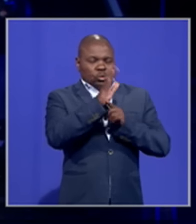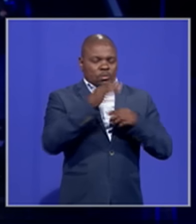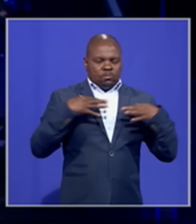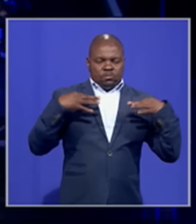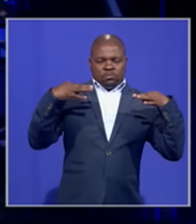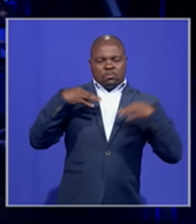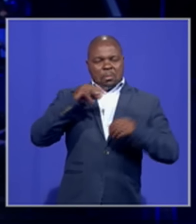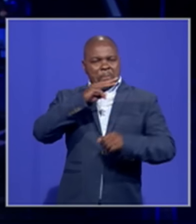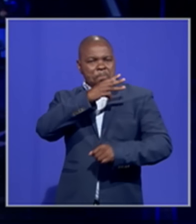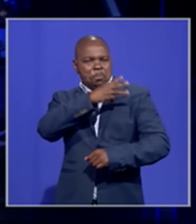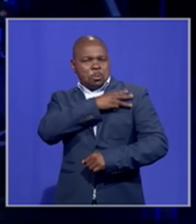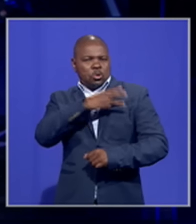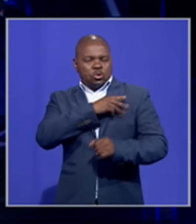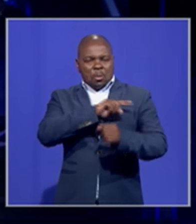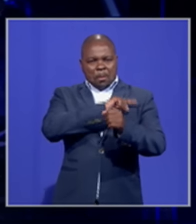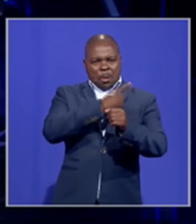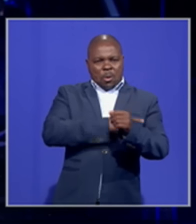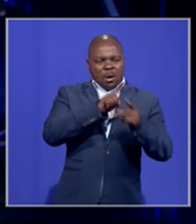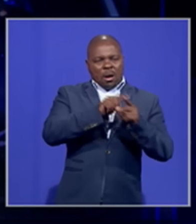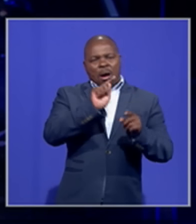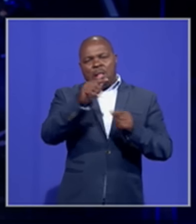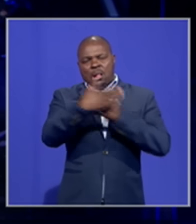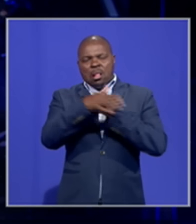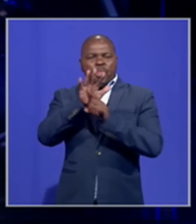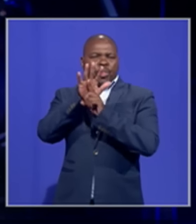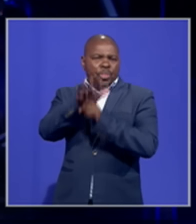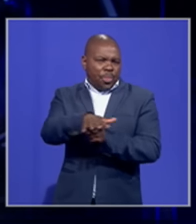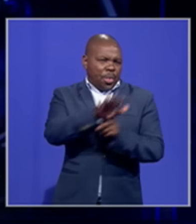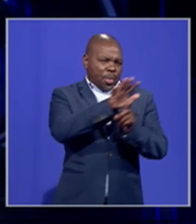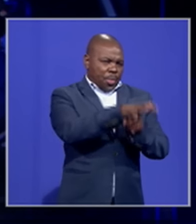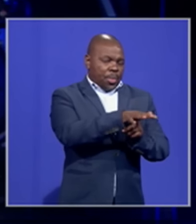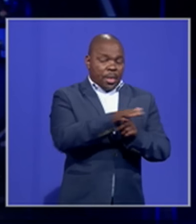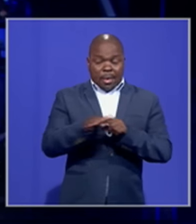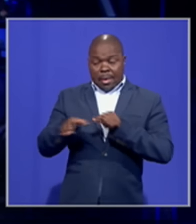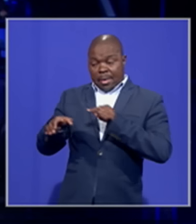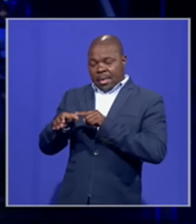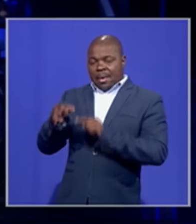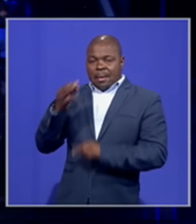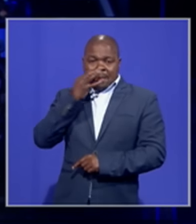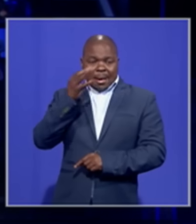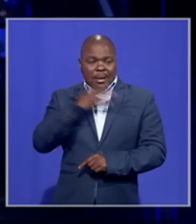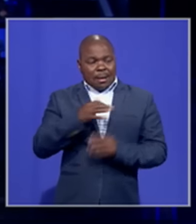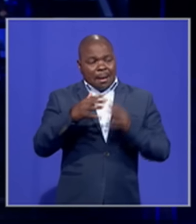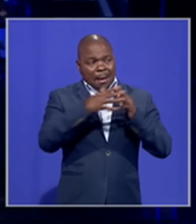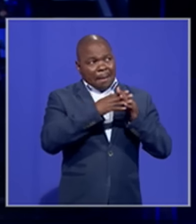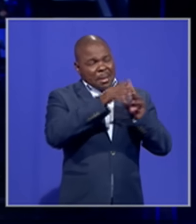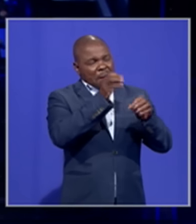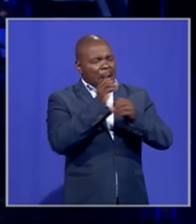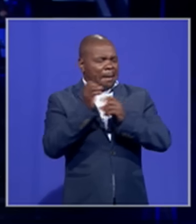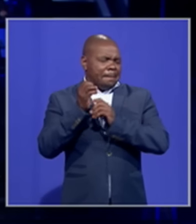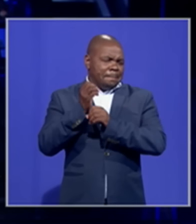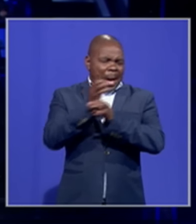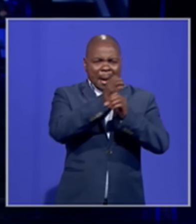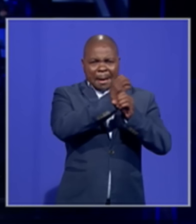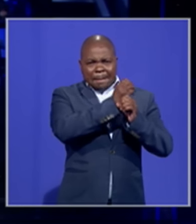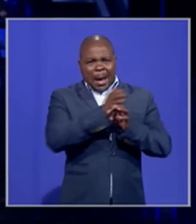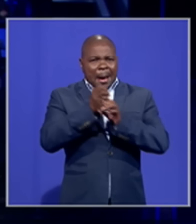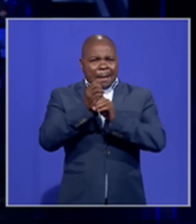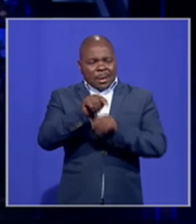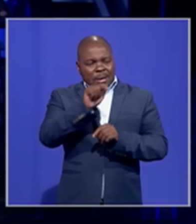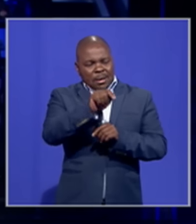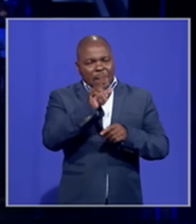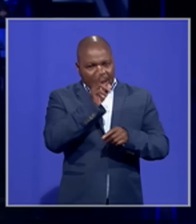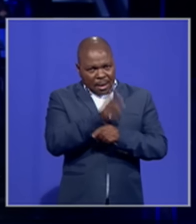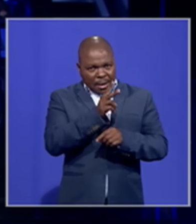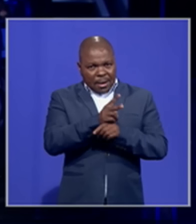matla ebile e hatella dinaha tse ding. Mokga ona o phaelletse ka hore America e thakgotse ditlhaselo tsa moyeng mme ebile e boetse e na